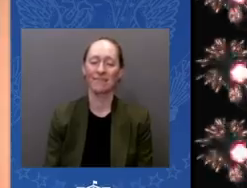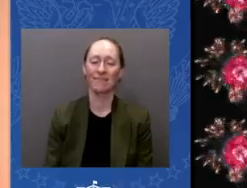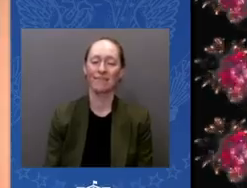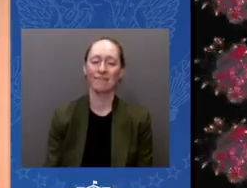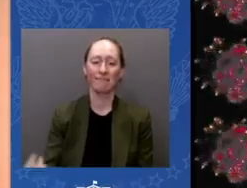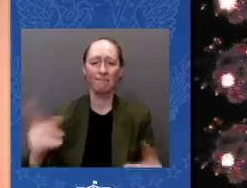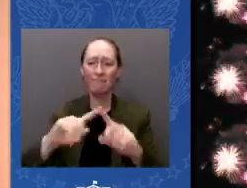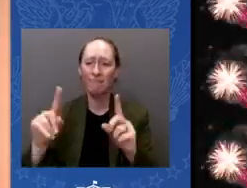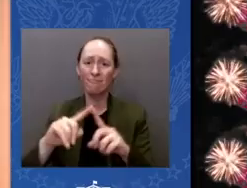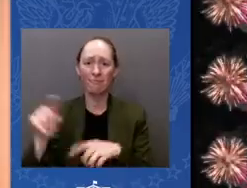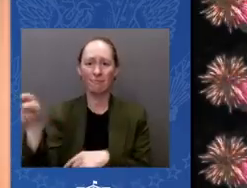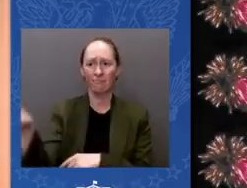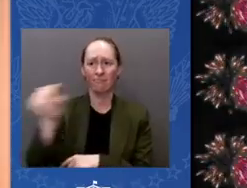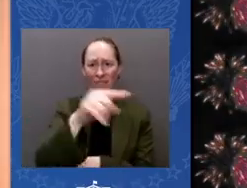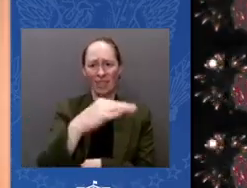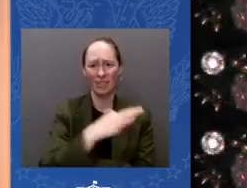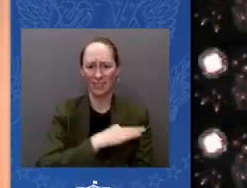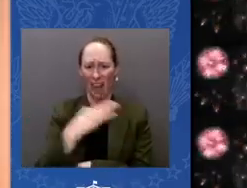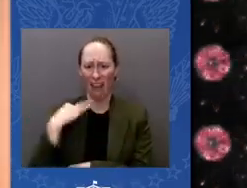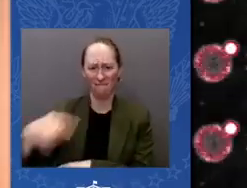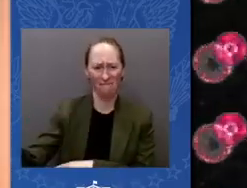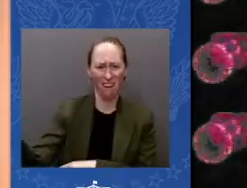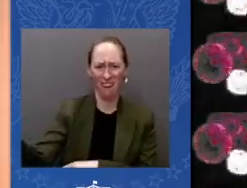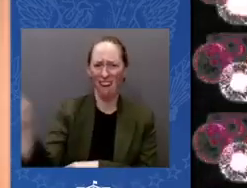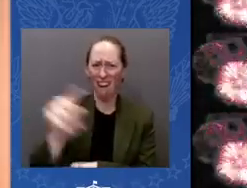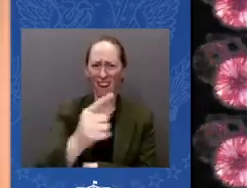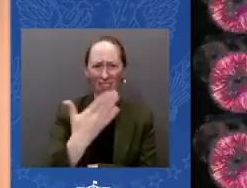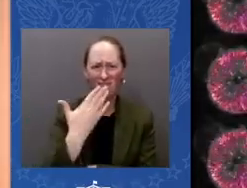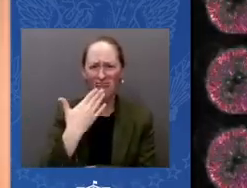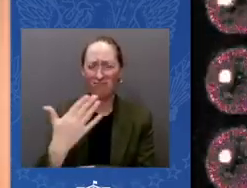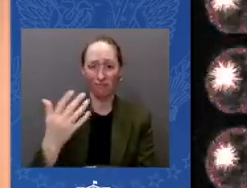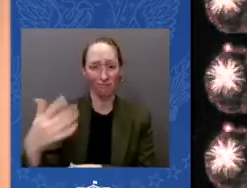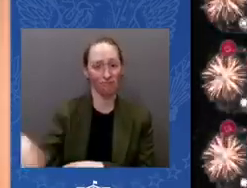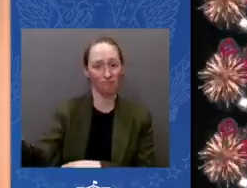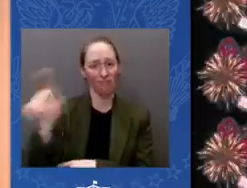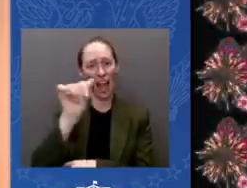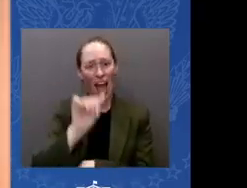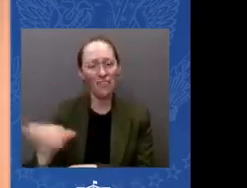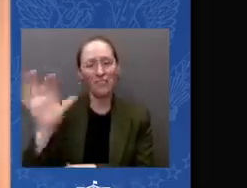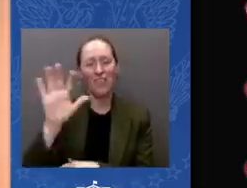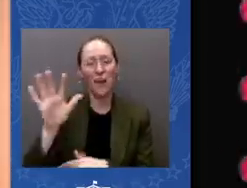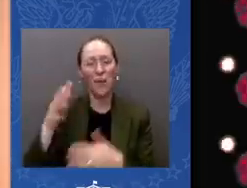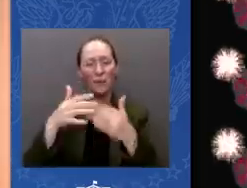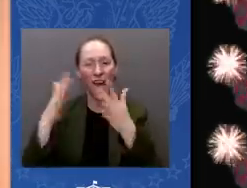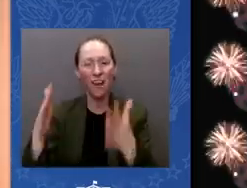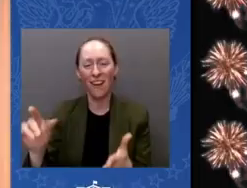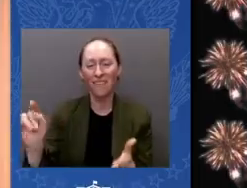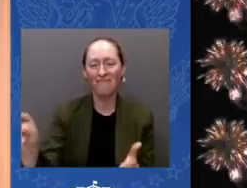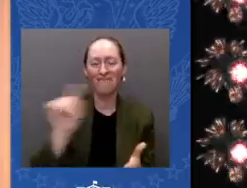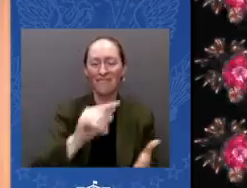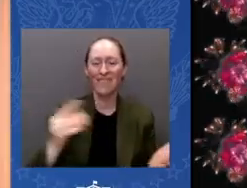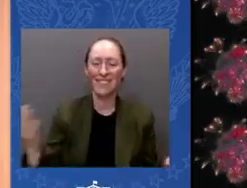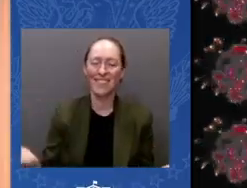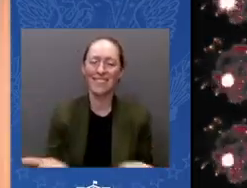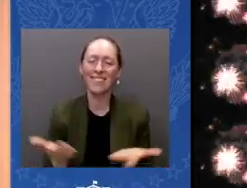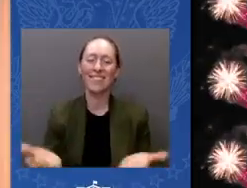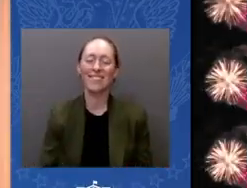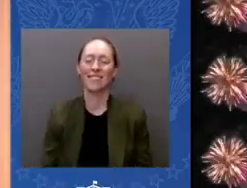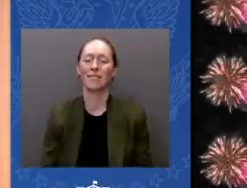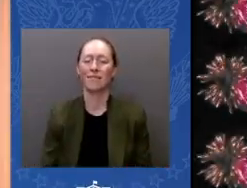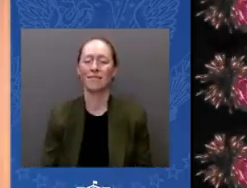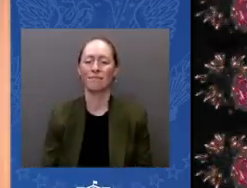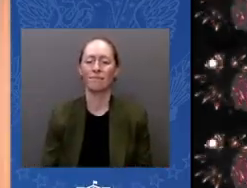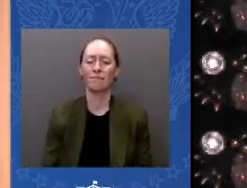before in history, and we also wanted to send this message to all of you here and to millions of fellow Americans across the country who observe